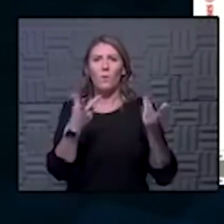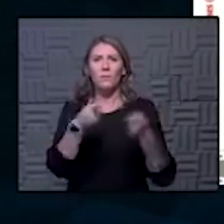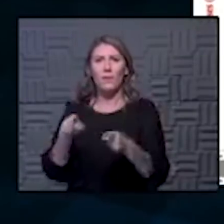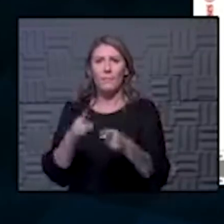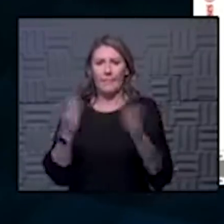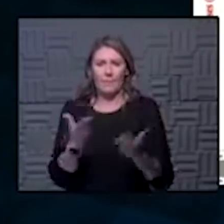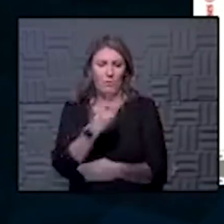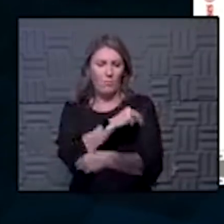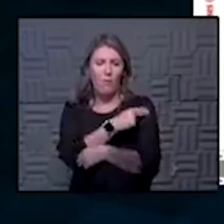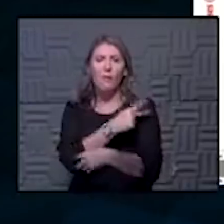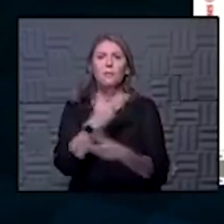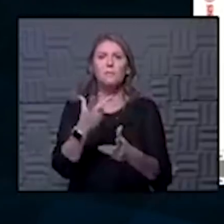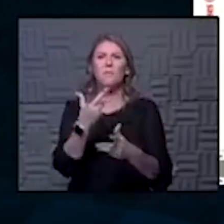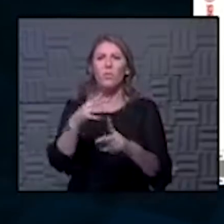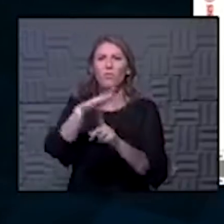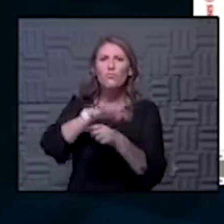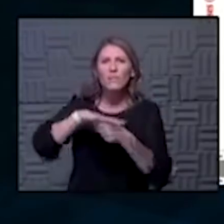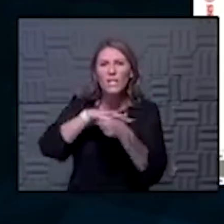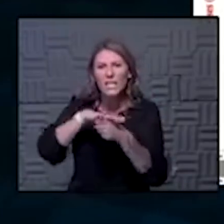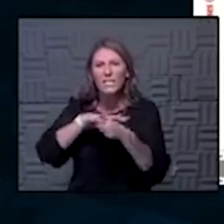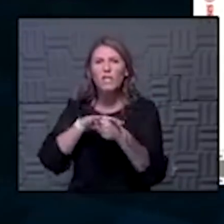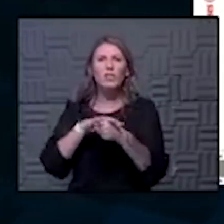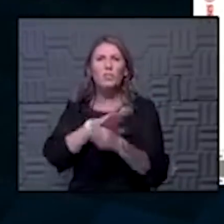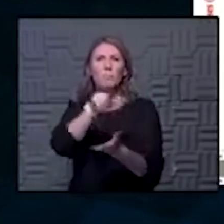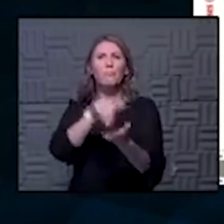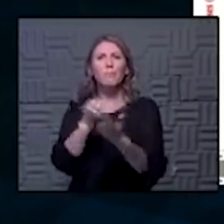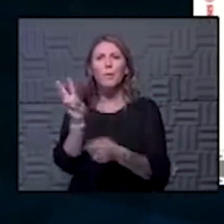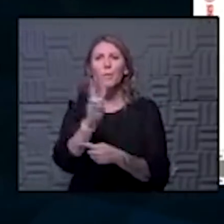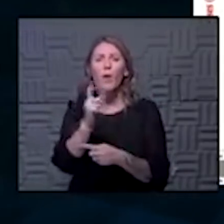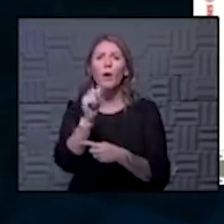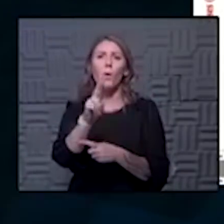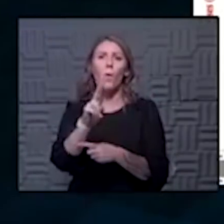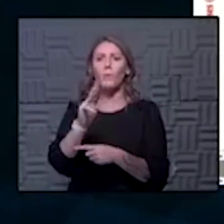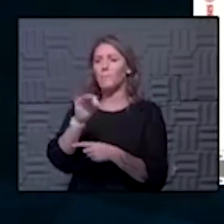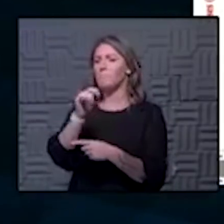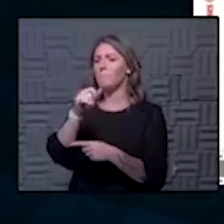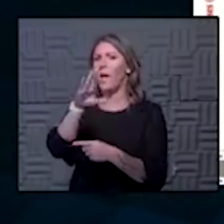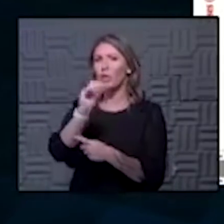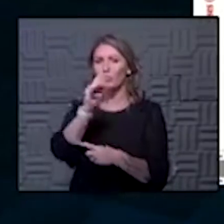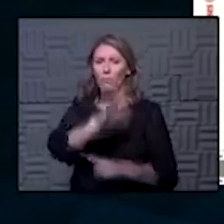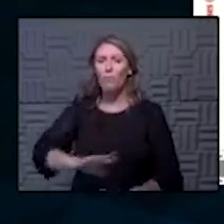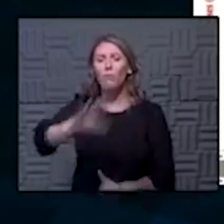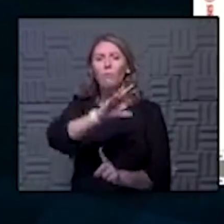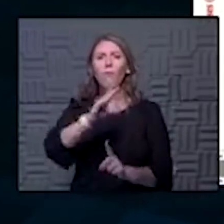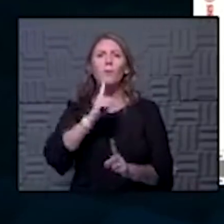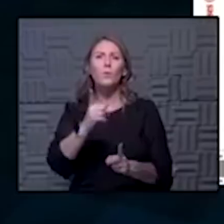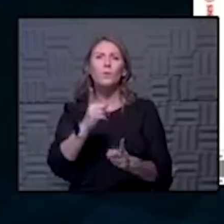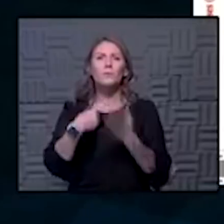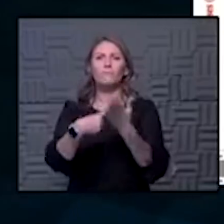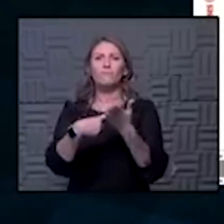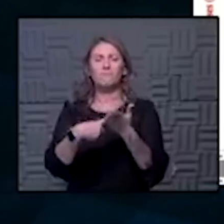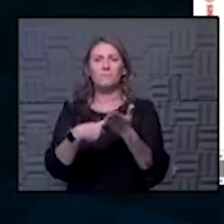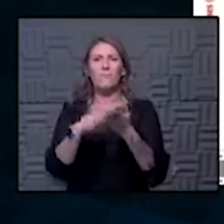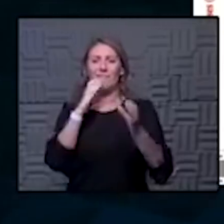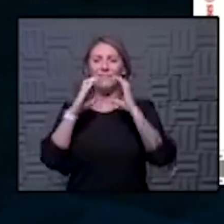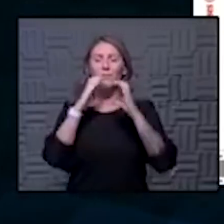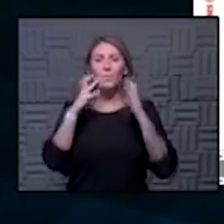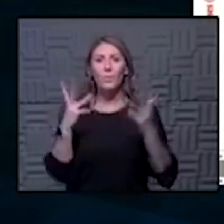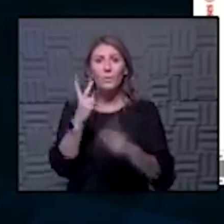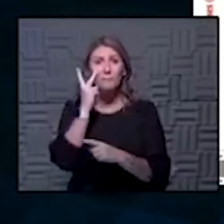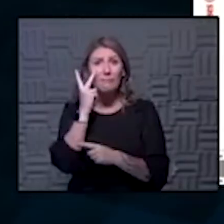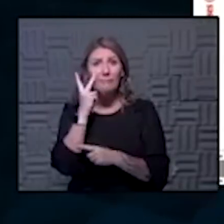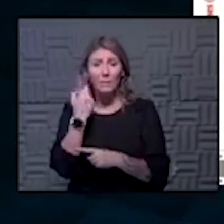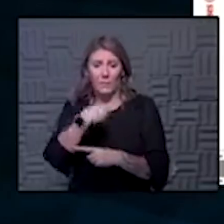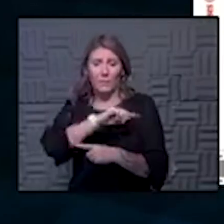been happening in the region, what's been happening in the Midwest or the Metro. And so we'll walk through a little bit of that here to set the stage for the conversation about what we're seeing